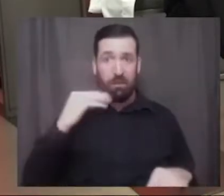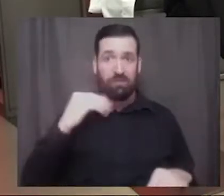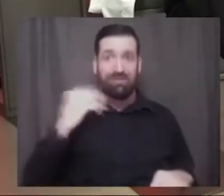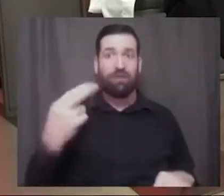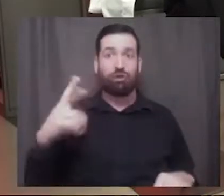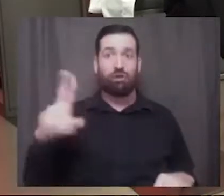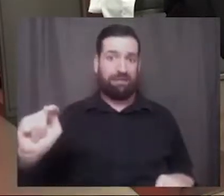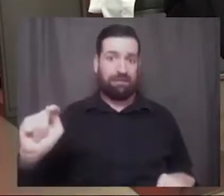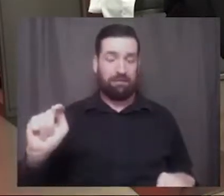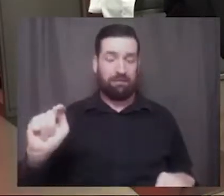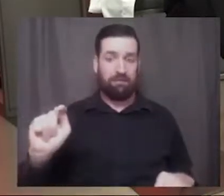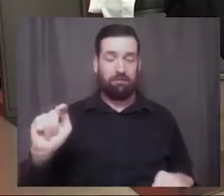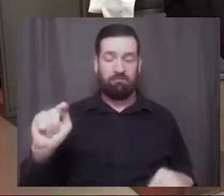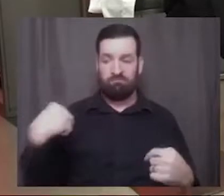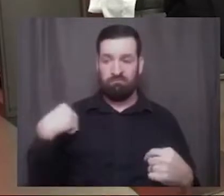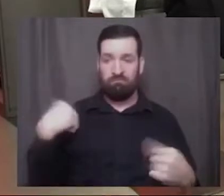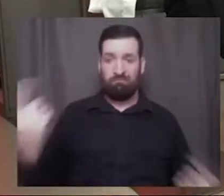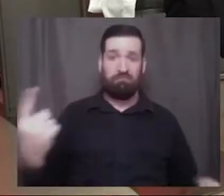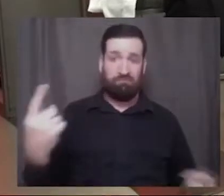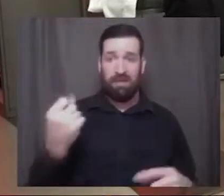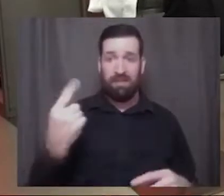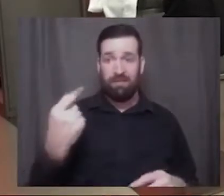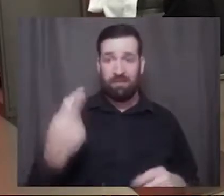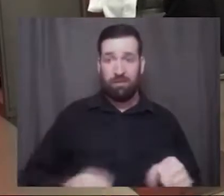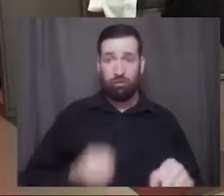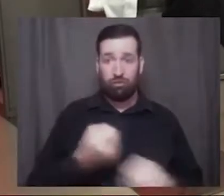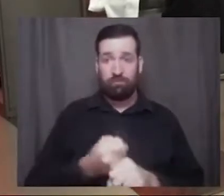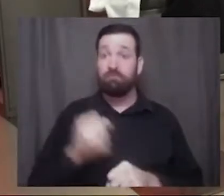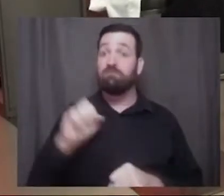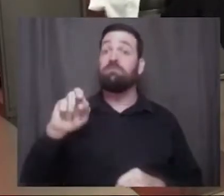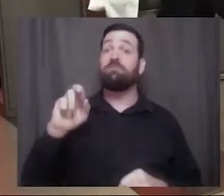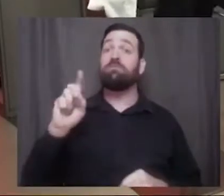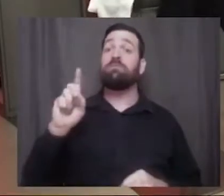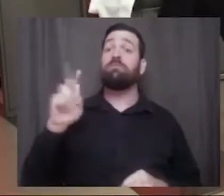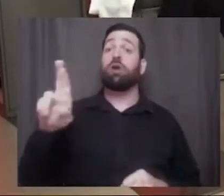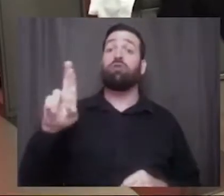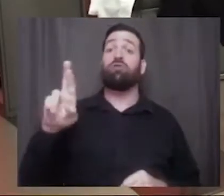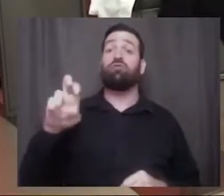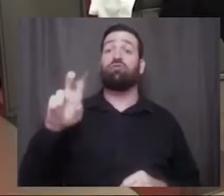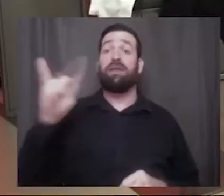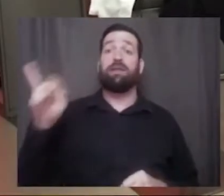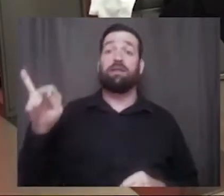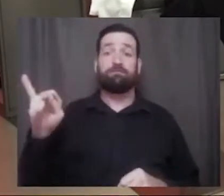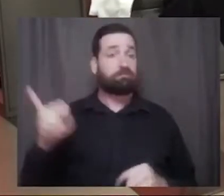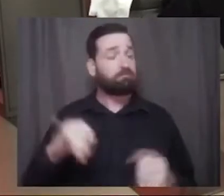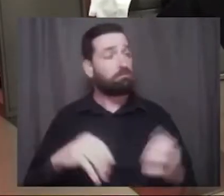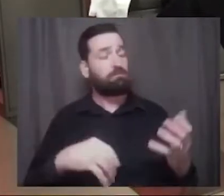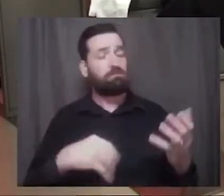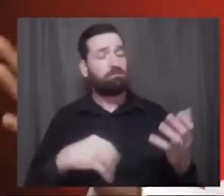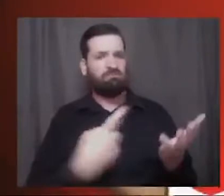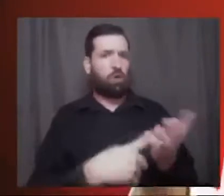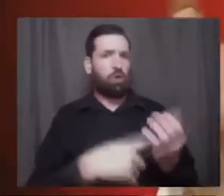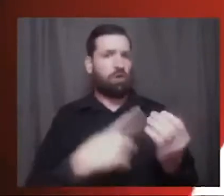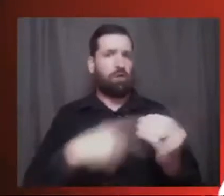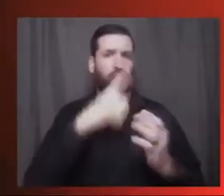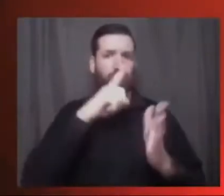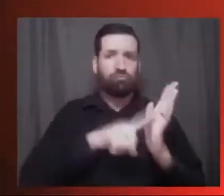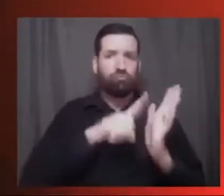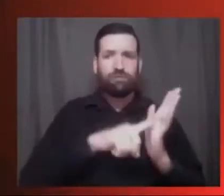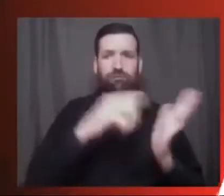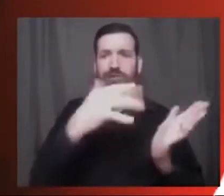for 11 years. Dr. Reddy. Yeah, so, again, when we are talking about research studies and trying to apply it